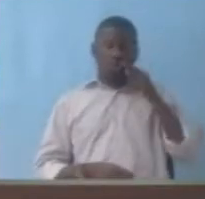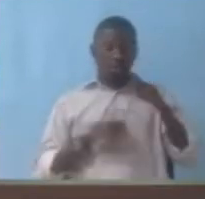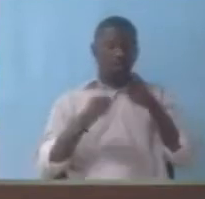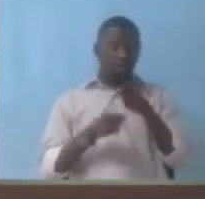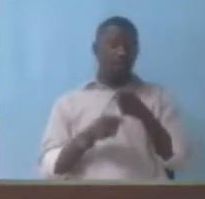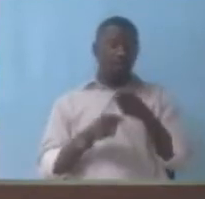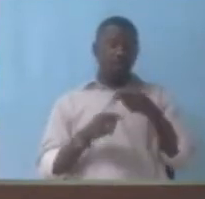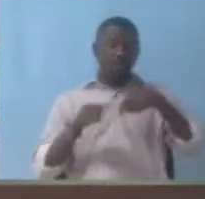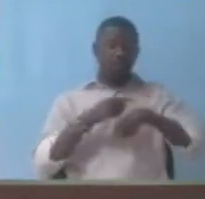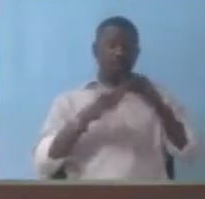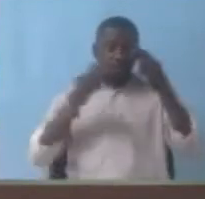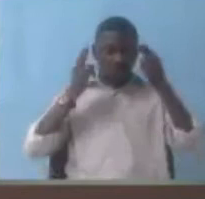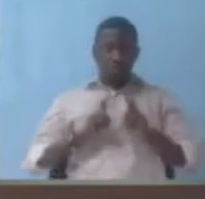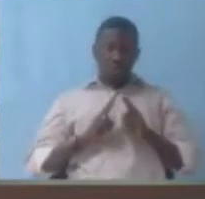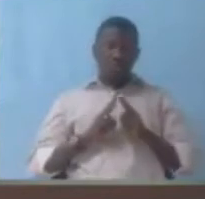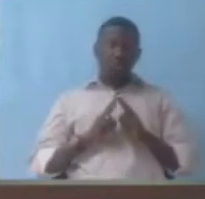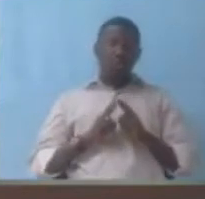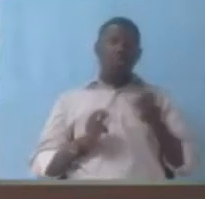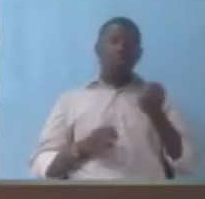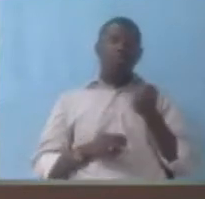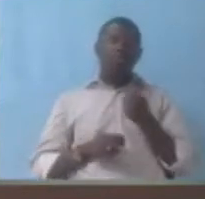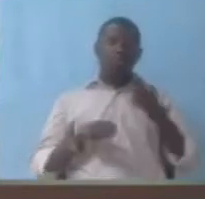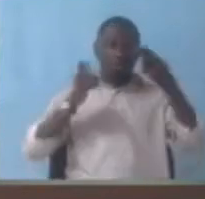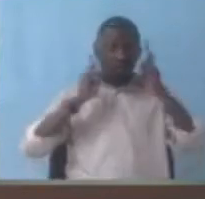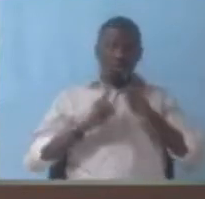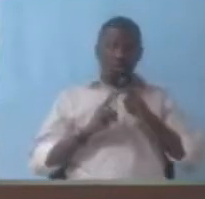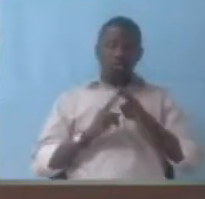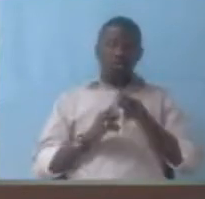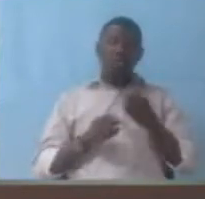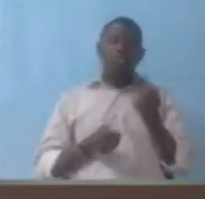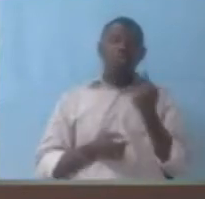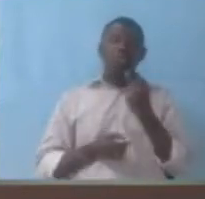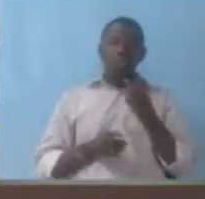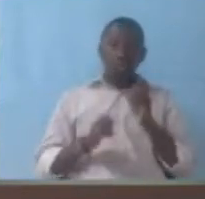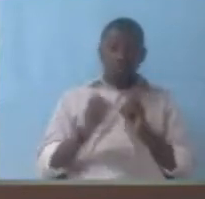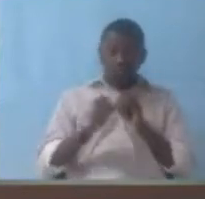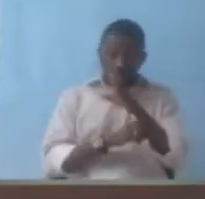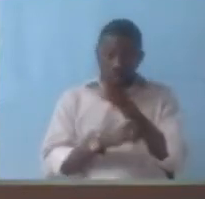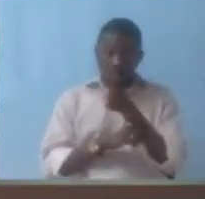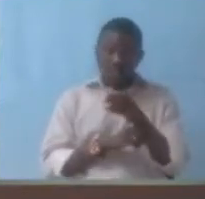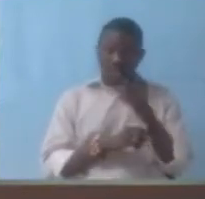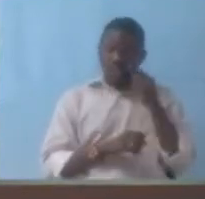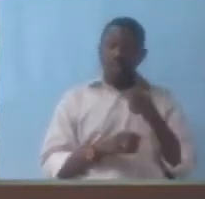Law is merely a command that can be enforced by sanction.